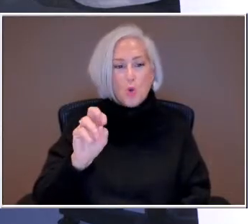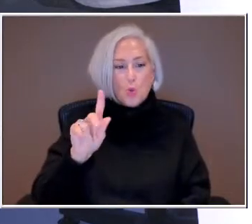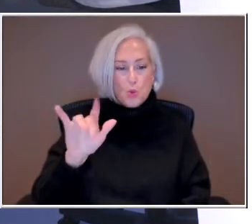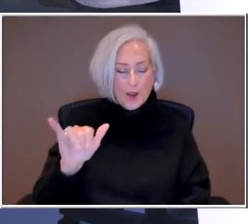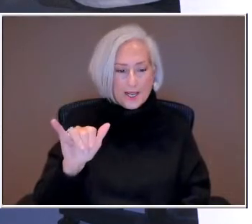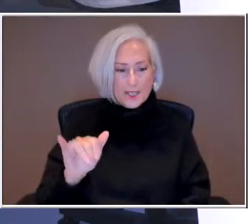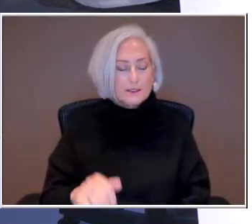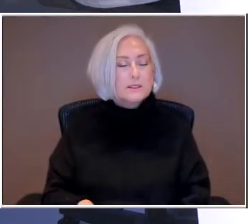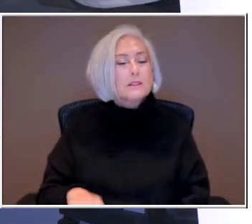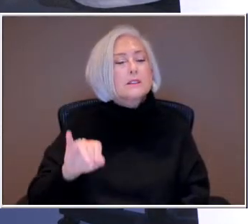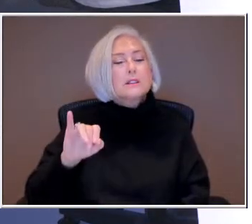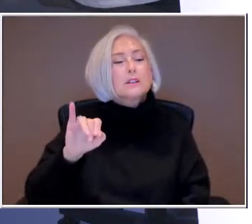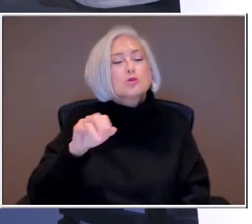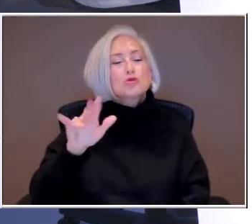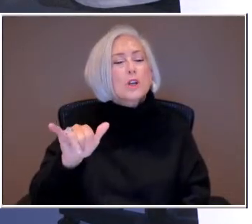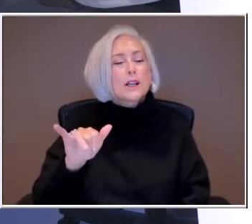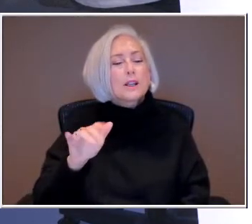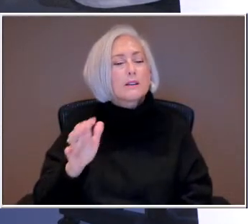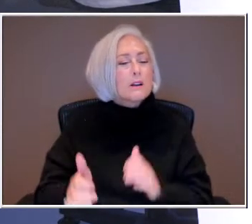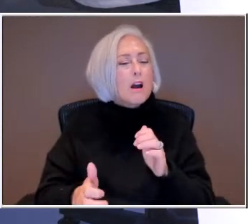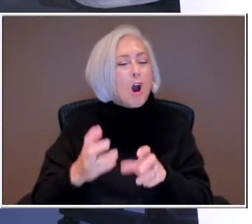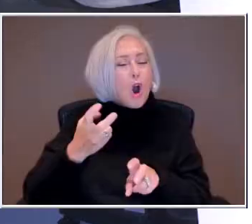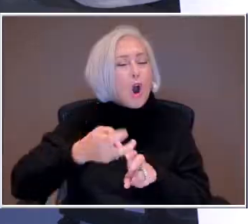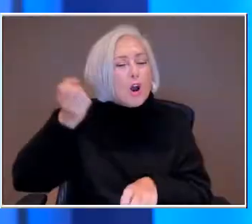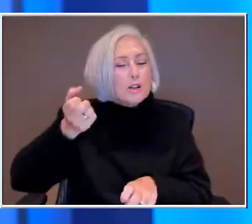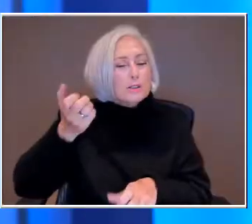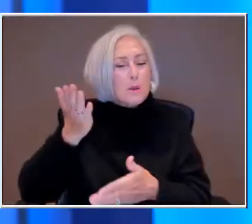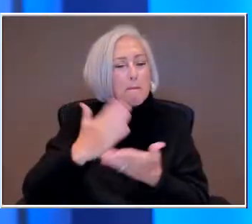come to grips with when you first got your diagnosis?